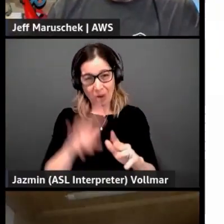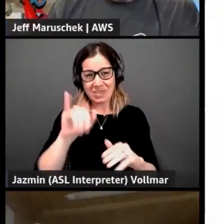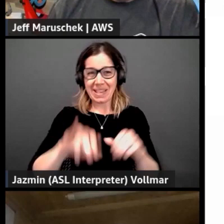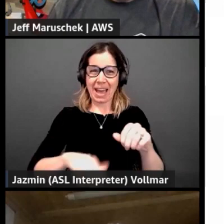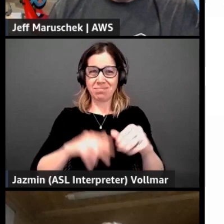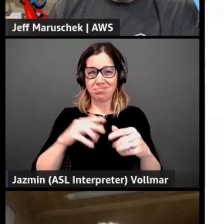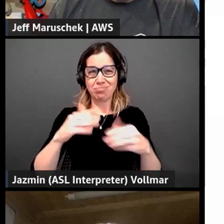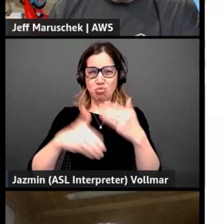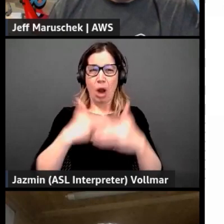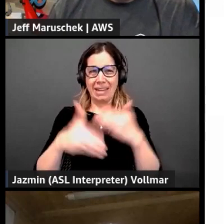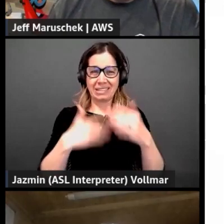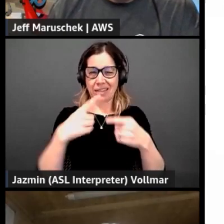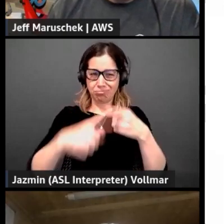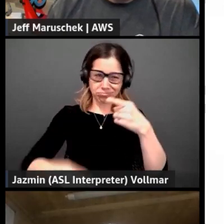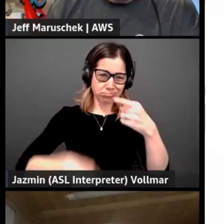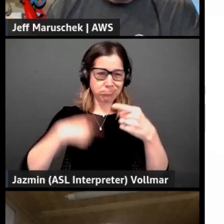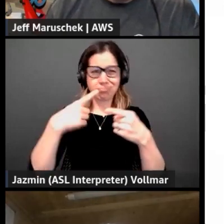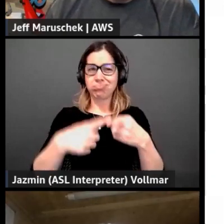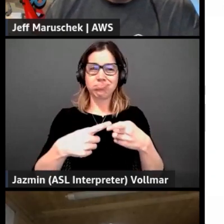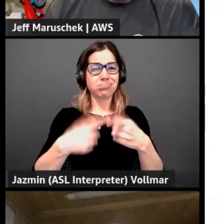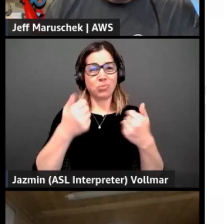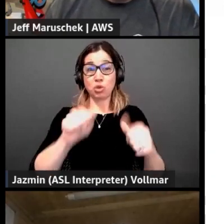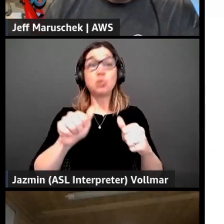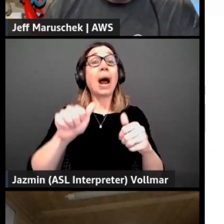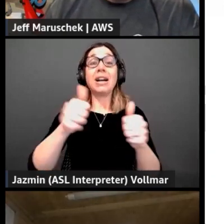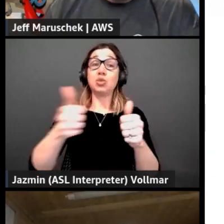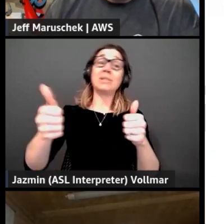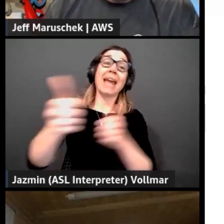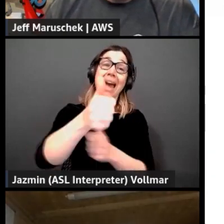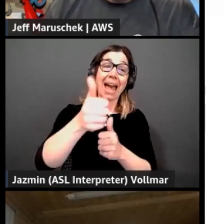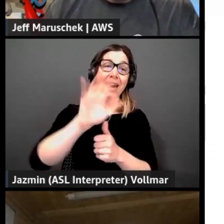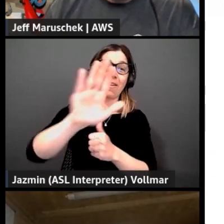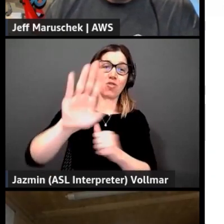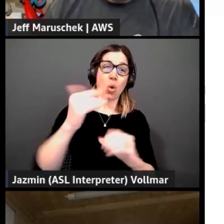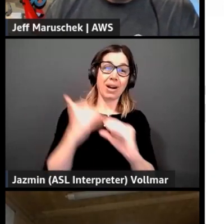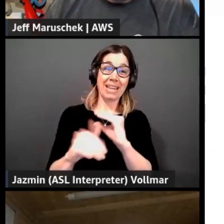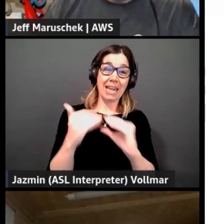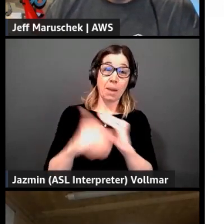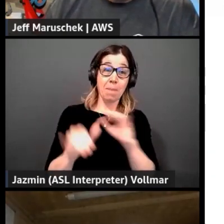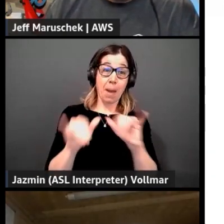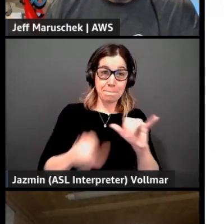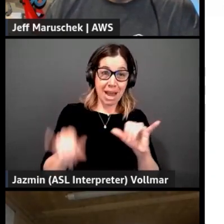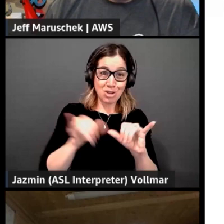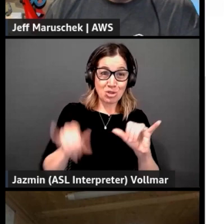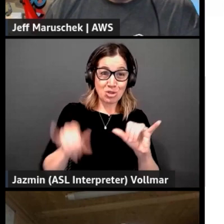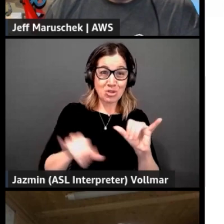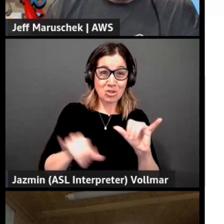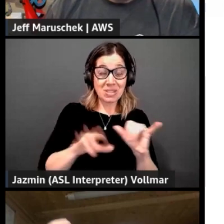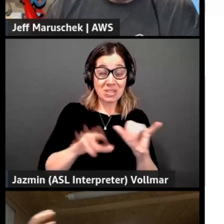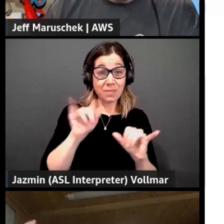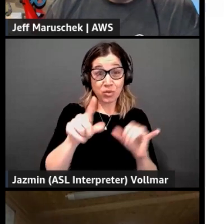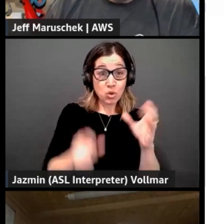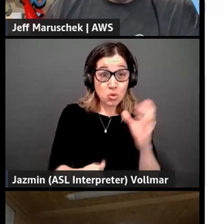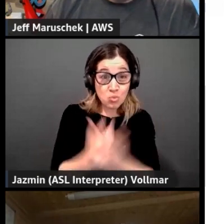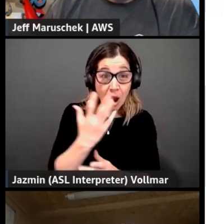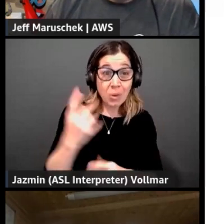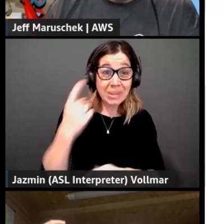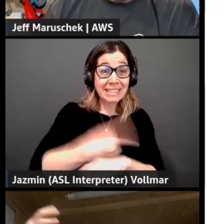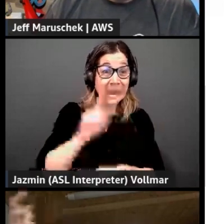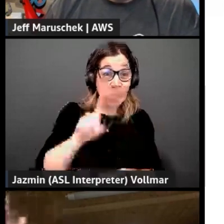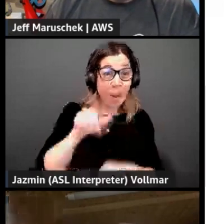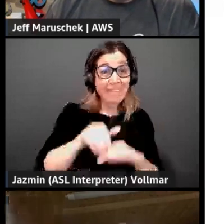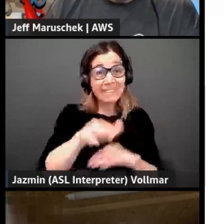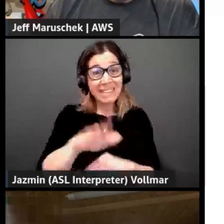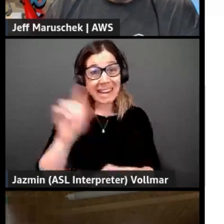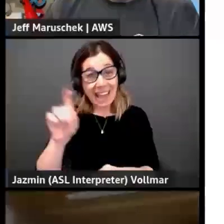always trying to keep ahead of your sending pattern. So if you're growing, somebody's, day 1 sending X, day 2 sending a little bit more, day